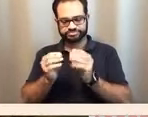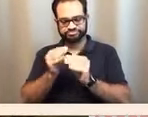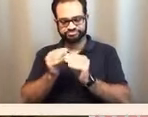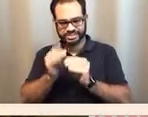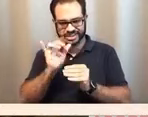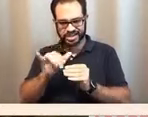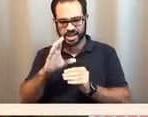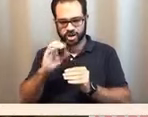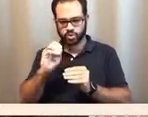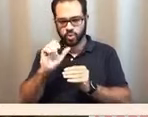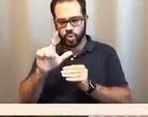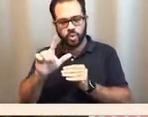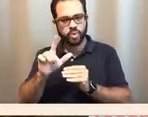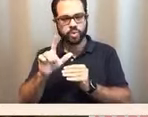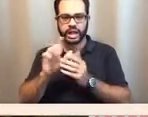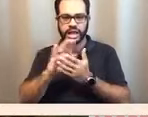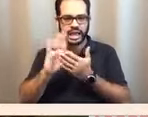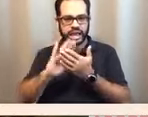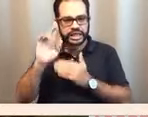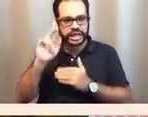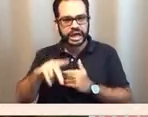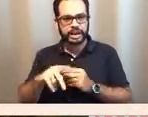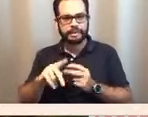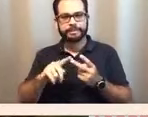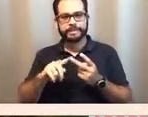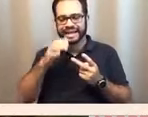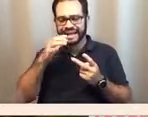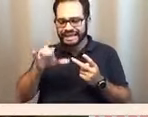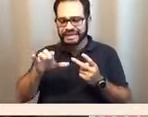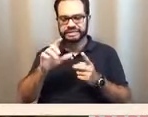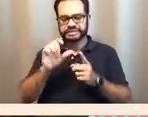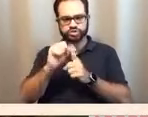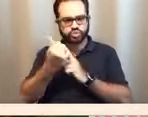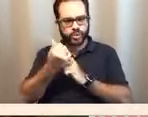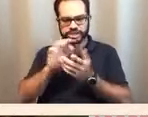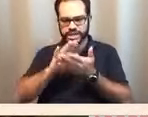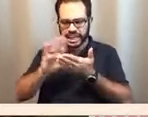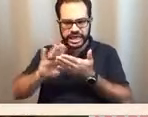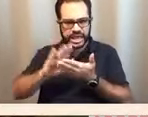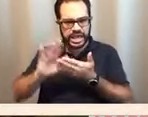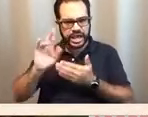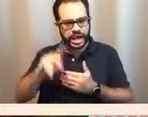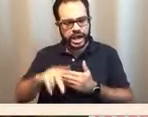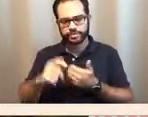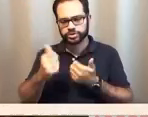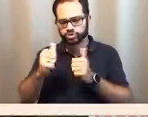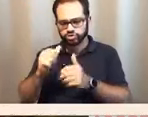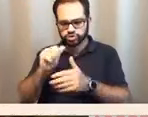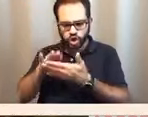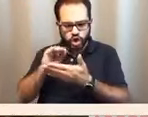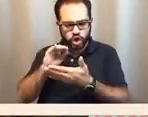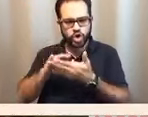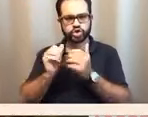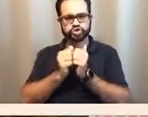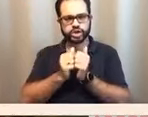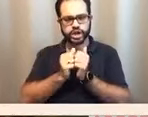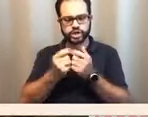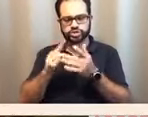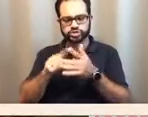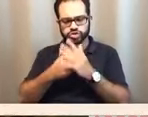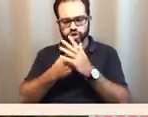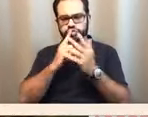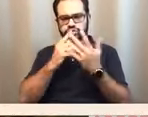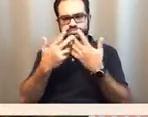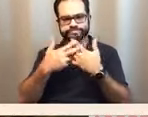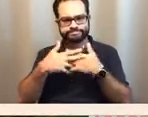it up, the heat of the situation, you start to learn together, you start to meld together,